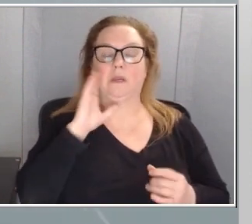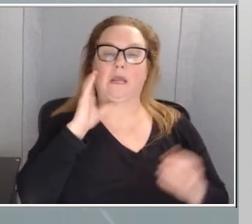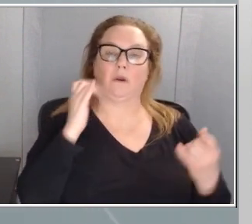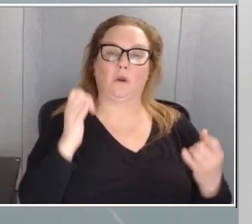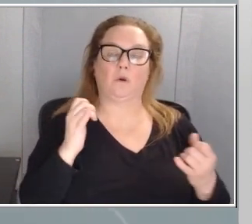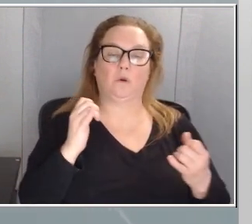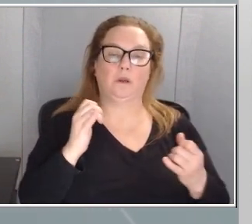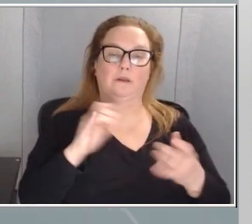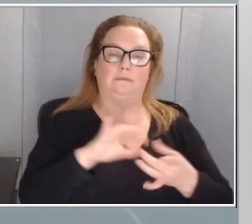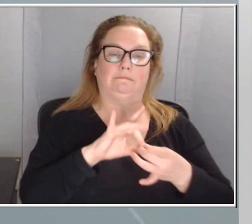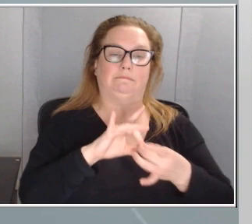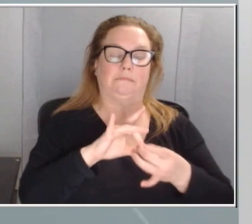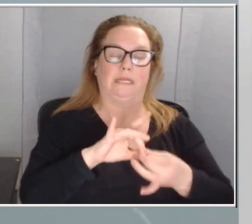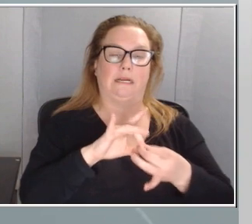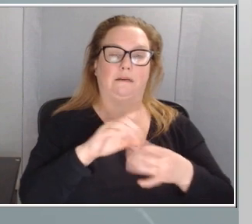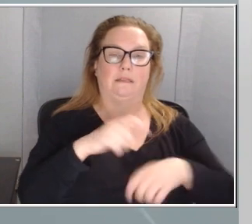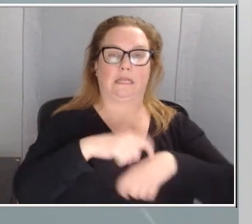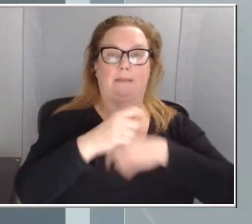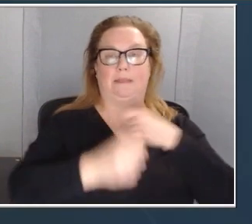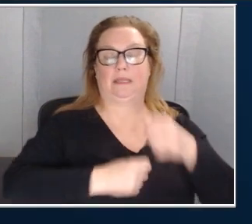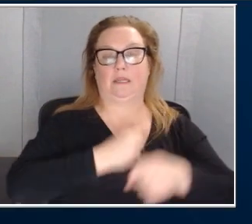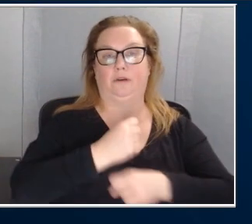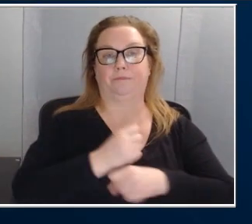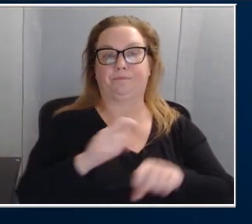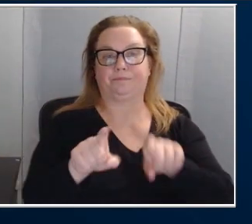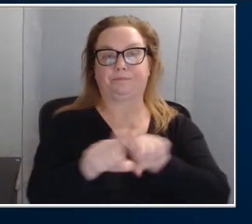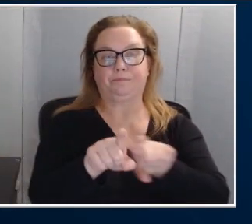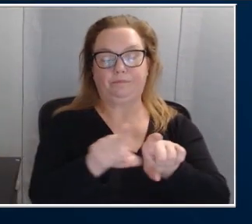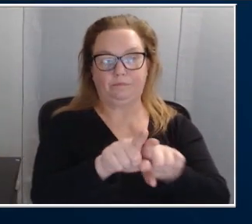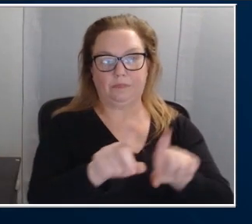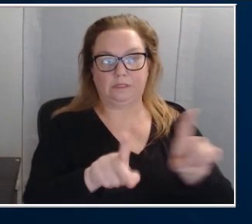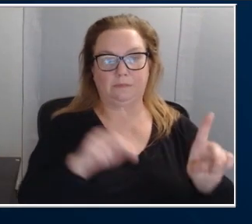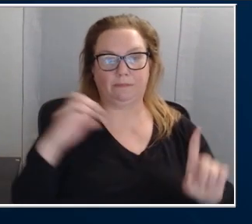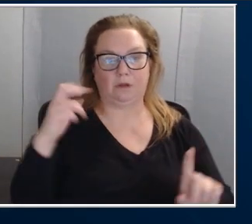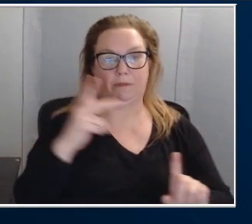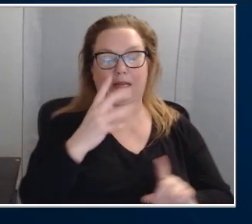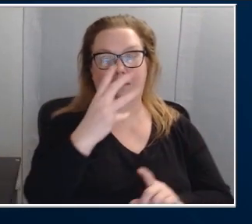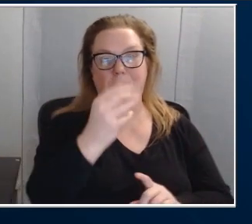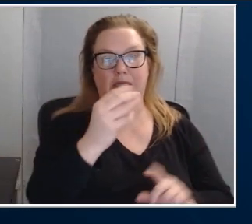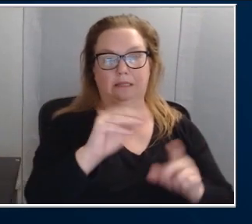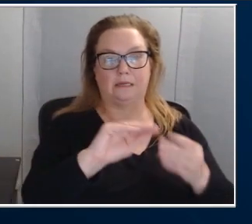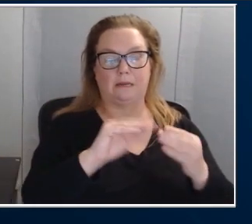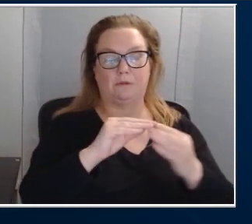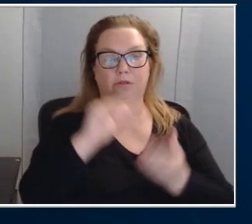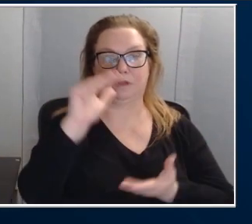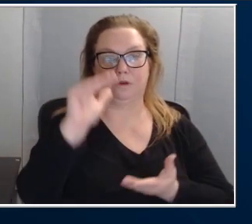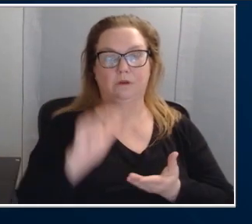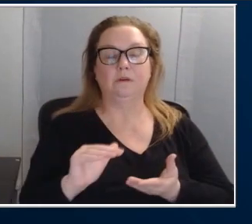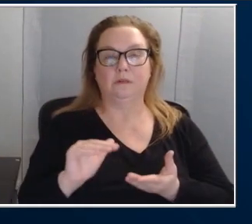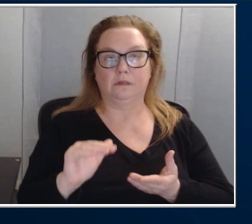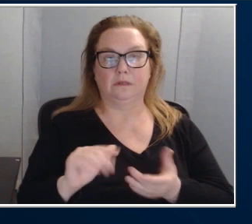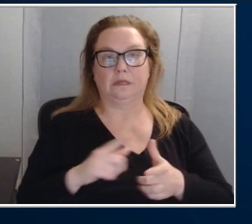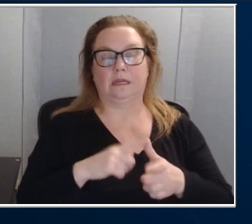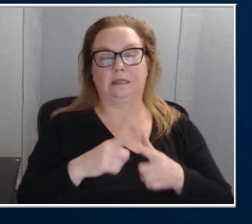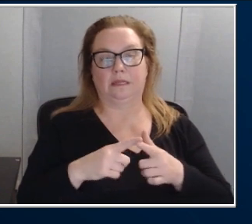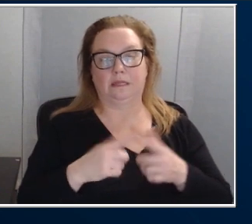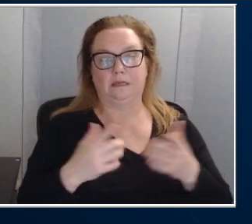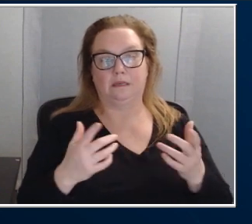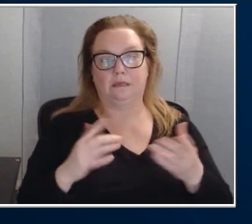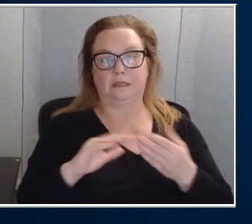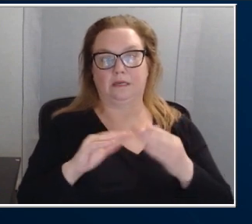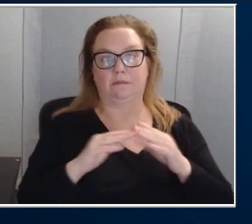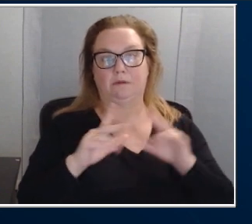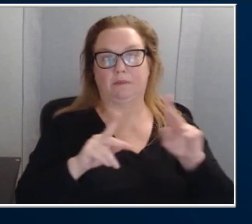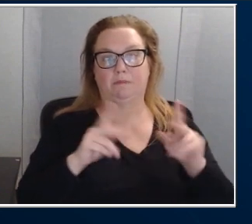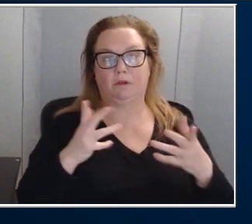seasonality to the disease. But also, I think as people go back outside, the numbers drop lower, and then the number of people who have already